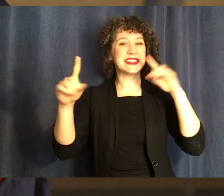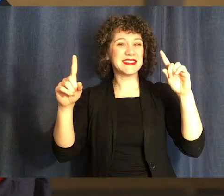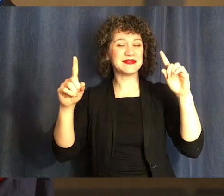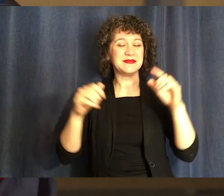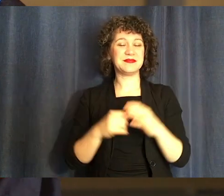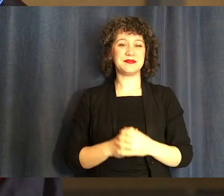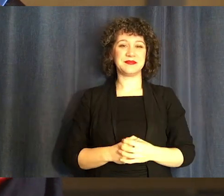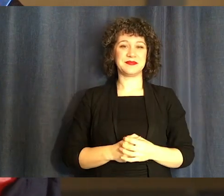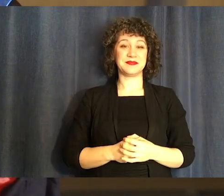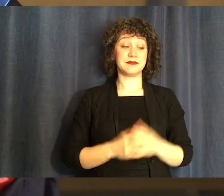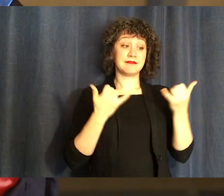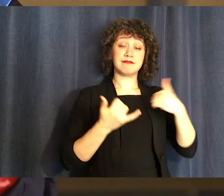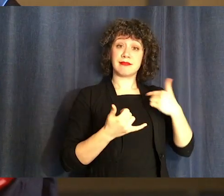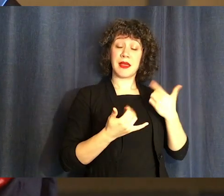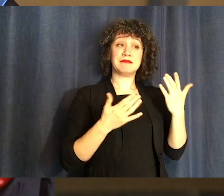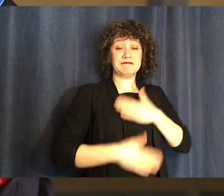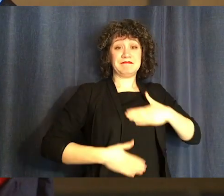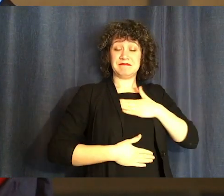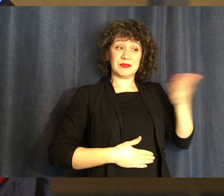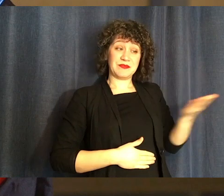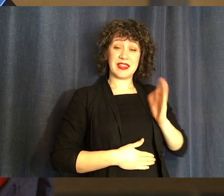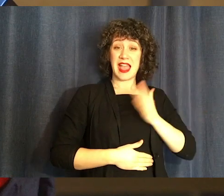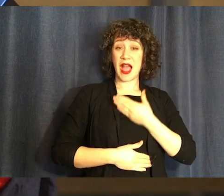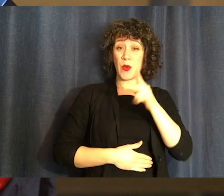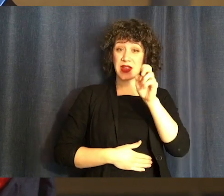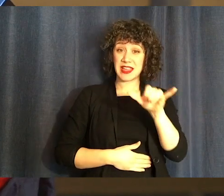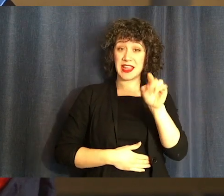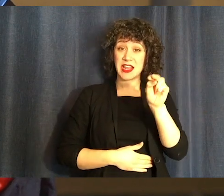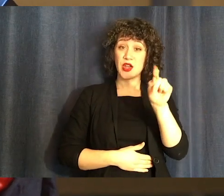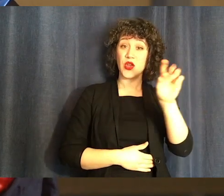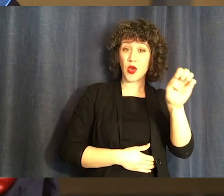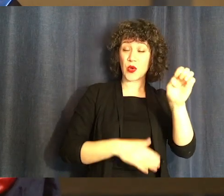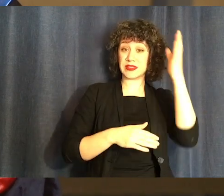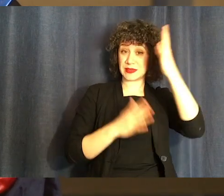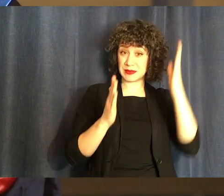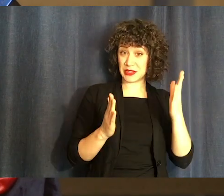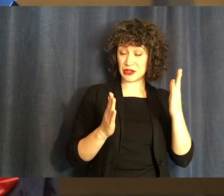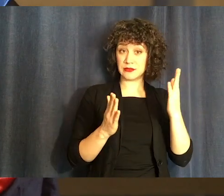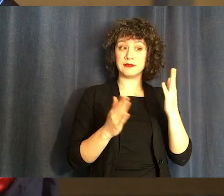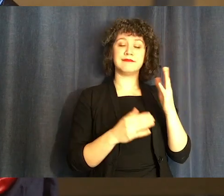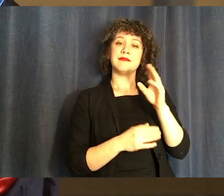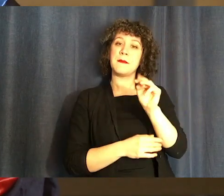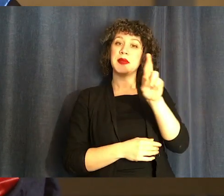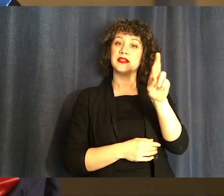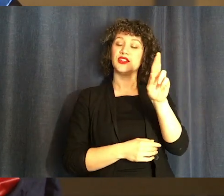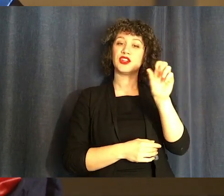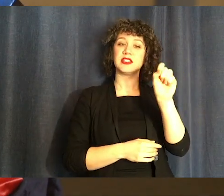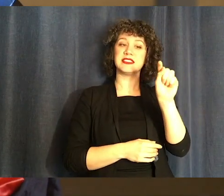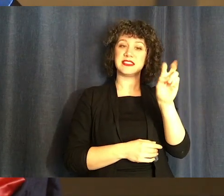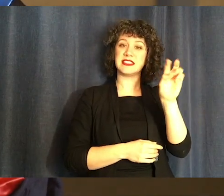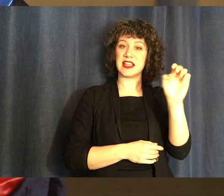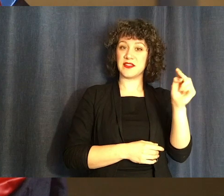evening. Mr. Steve Hall has been a member of the Houston Junior Senior High staff since 2003. He is a fixture at our